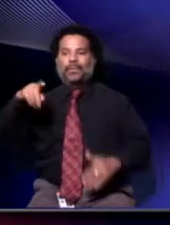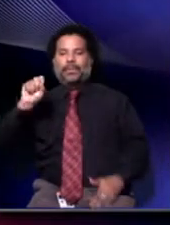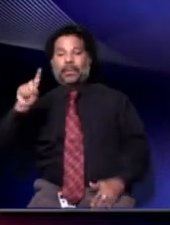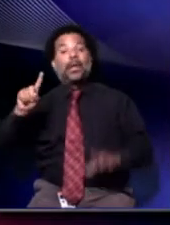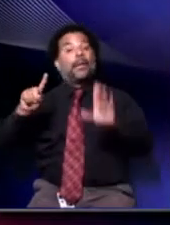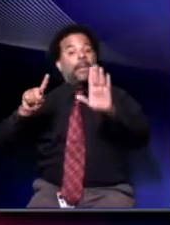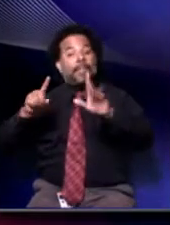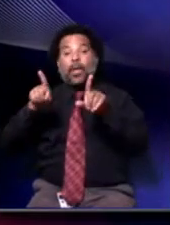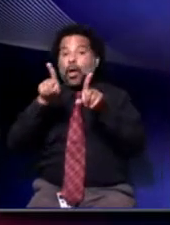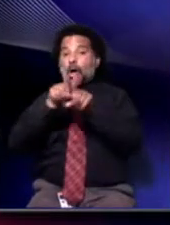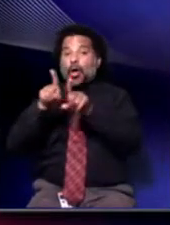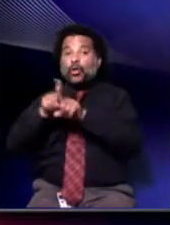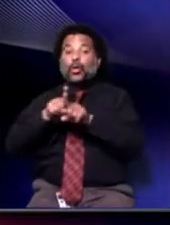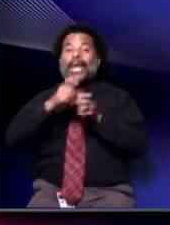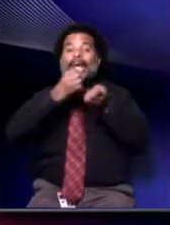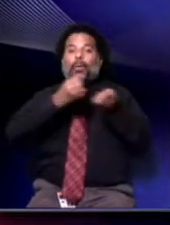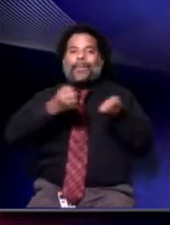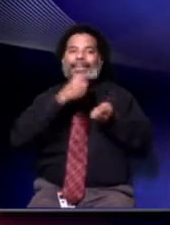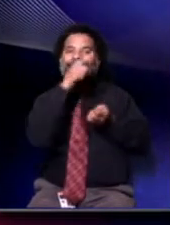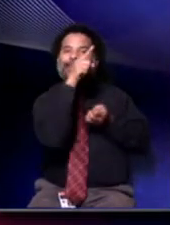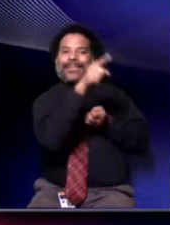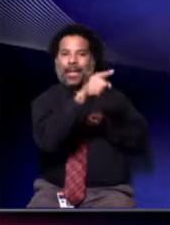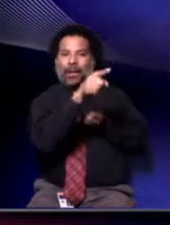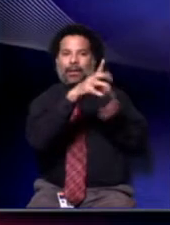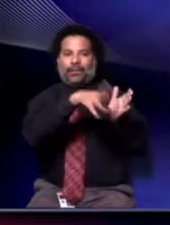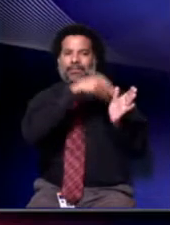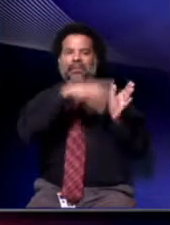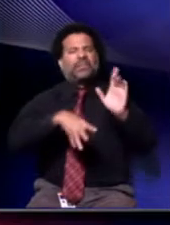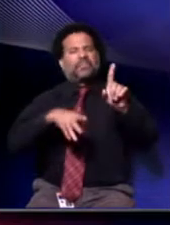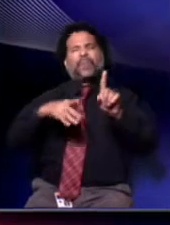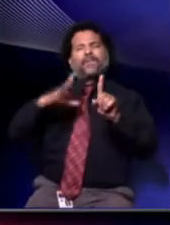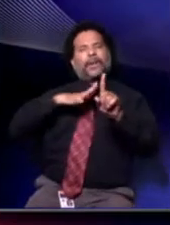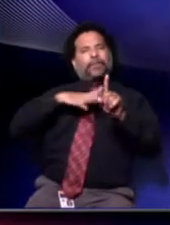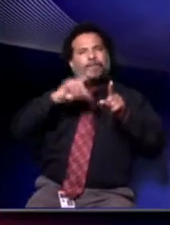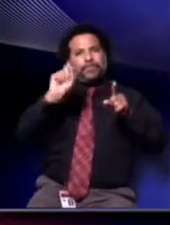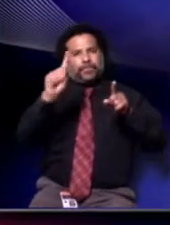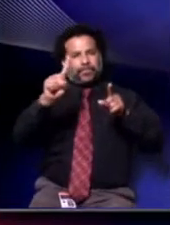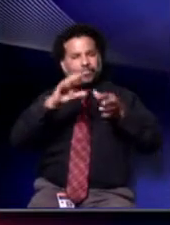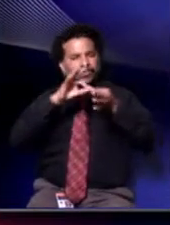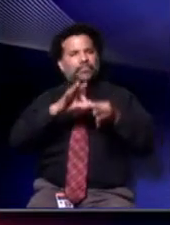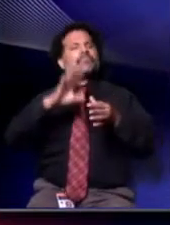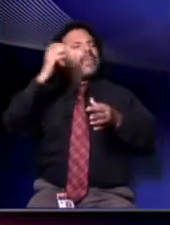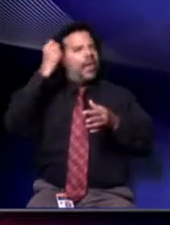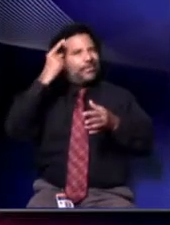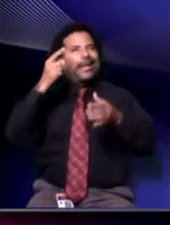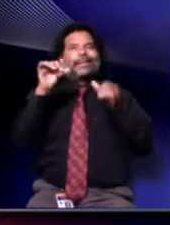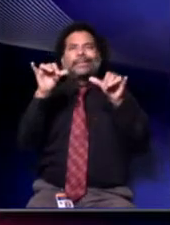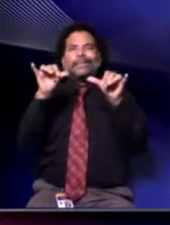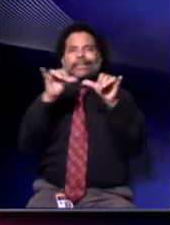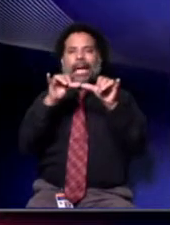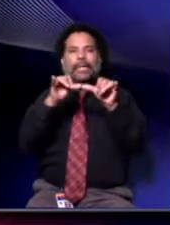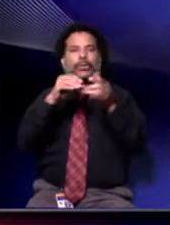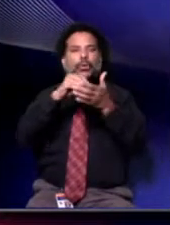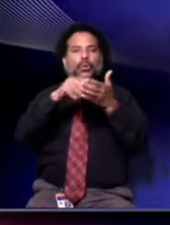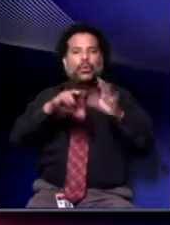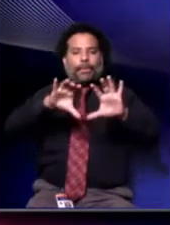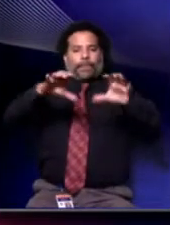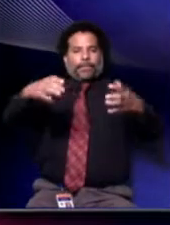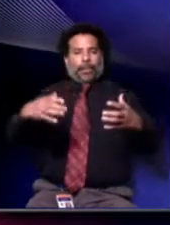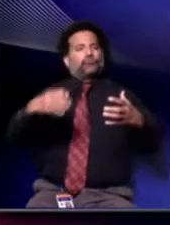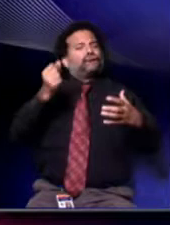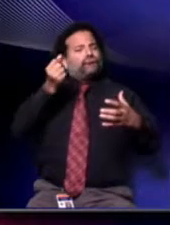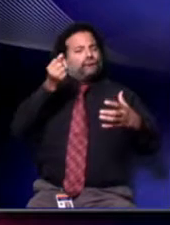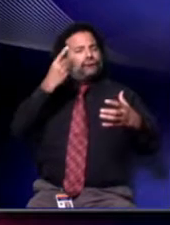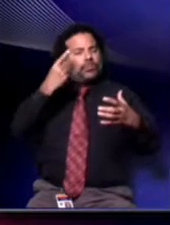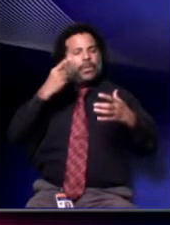And the equipment that's needed, so. And I guess that was my other question. I mean, so I understand the economies of scale aspect of it. The